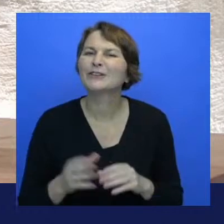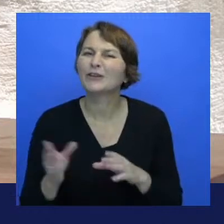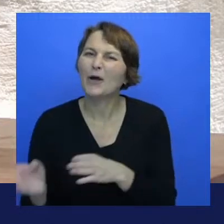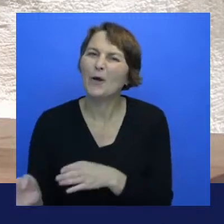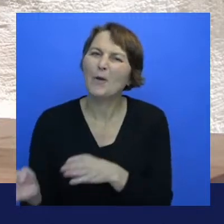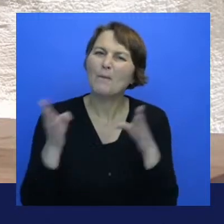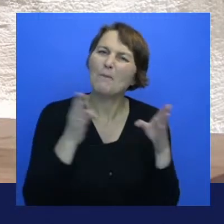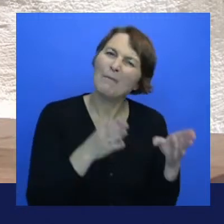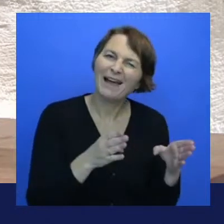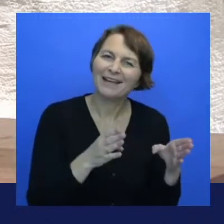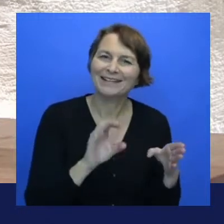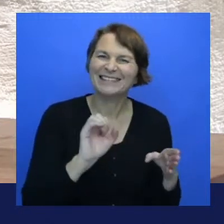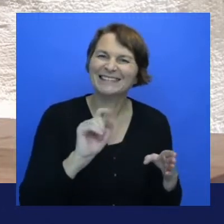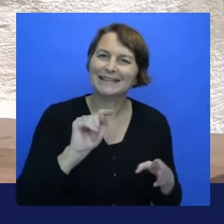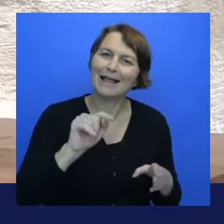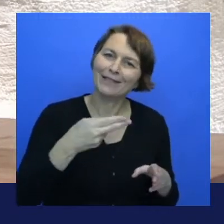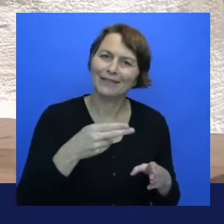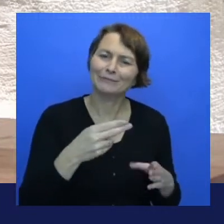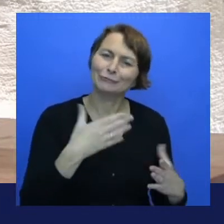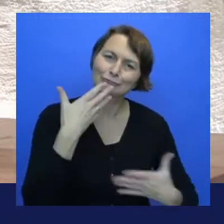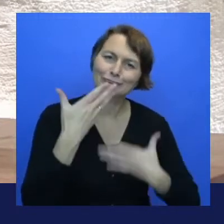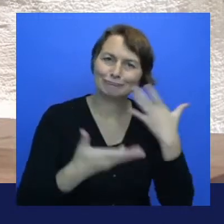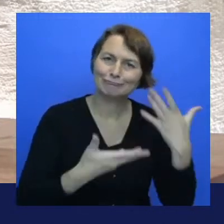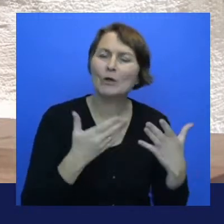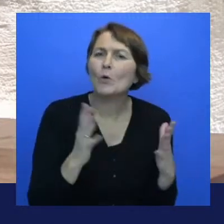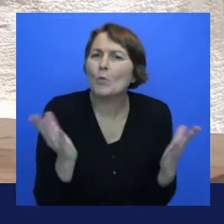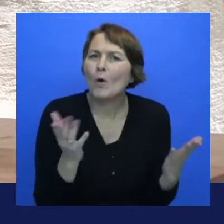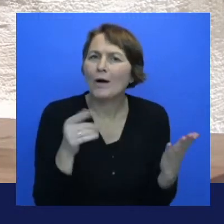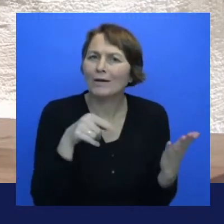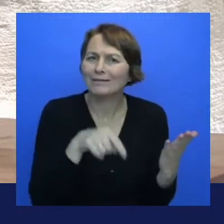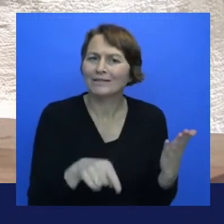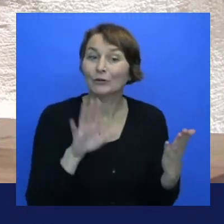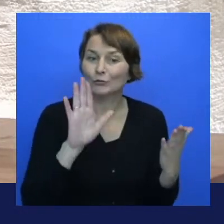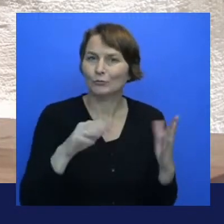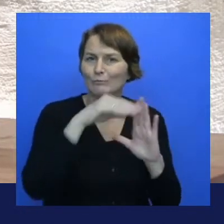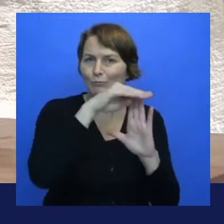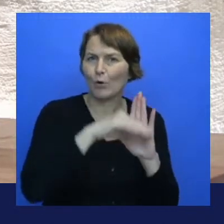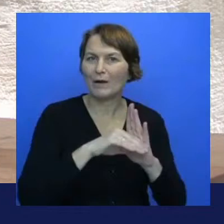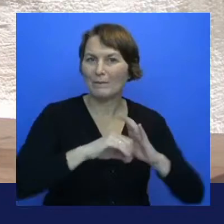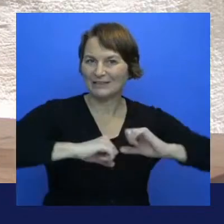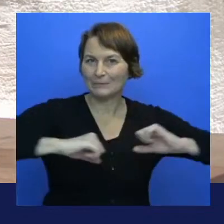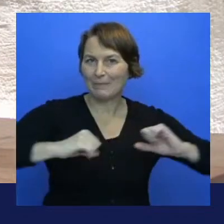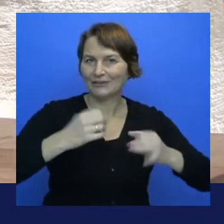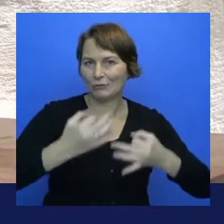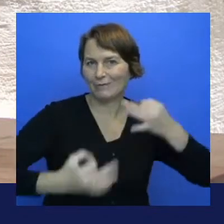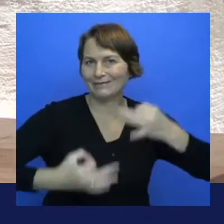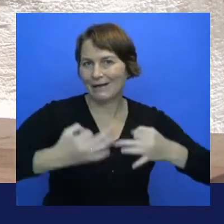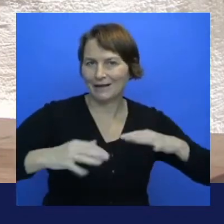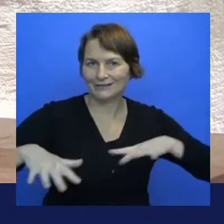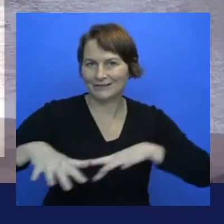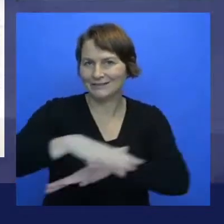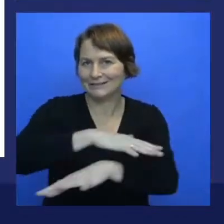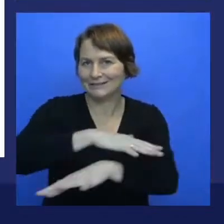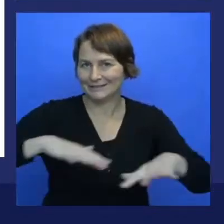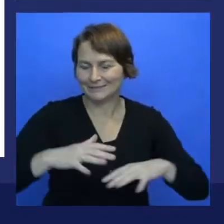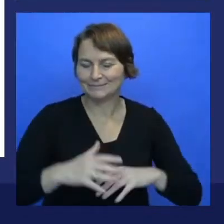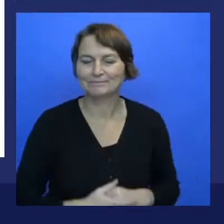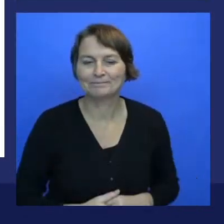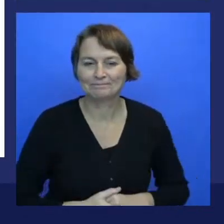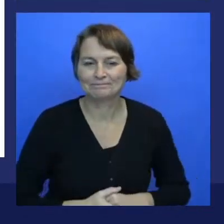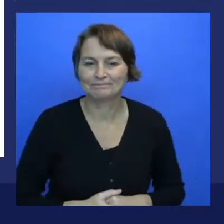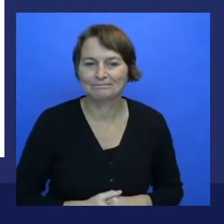walk us through a little bit more on what spatial analysis has to offer. Absolutely. In this case, instead of showing you like